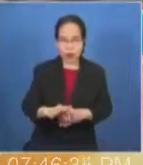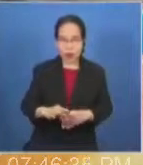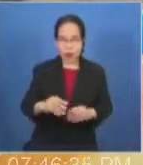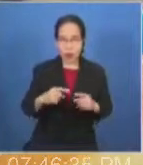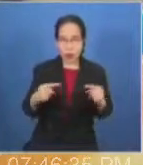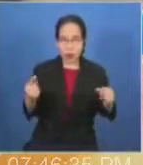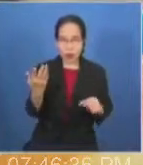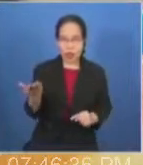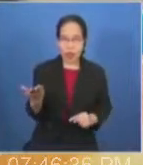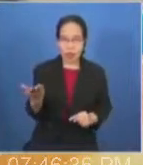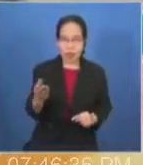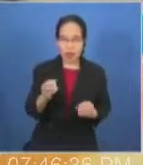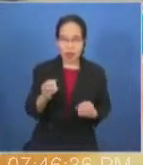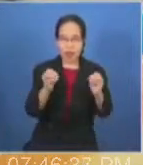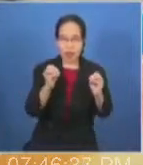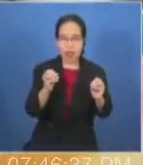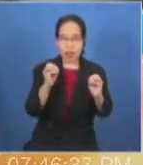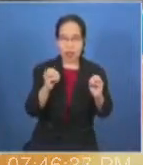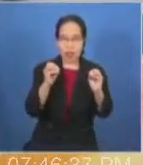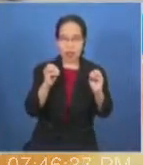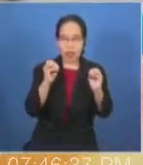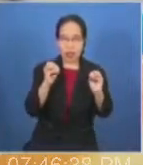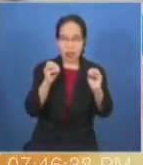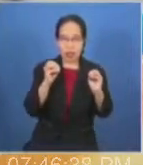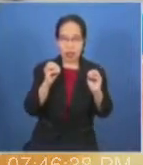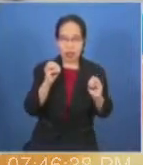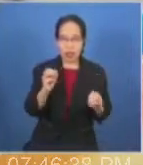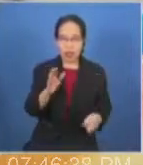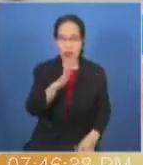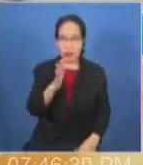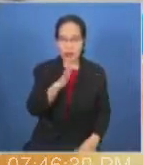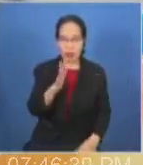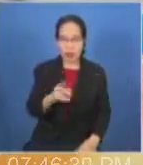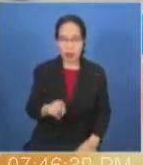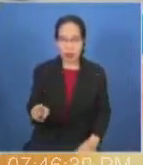the more that they will disobey you.